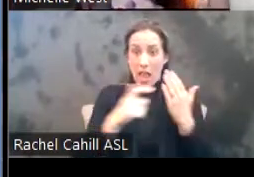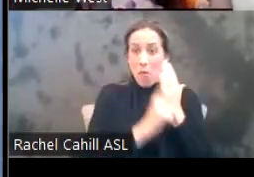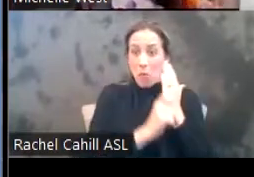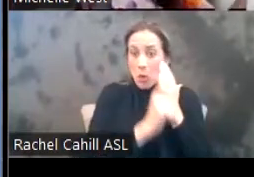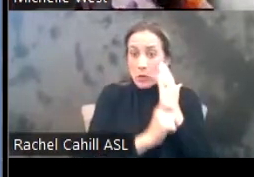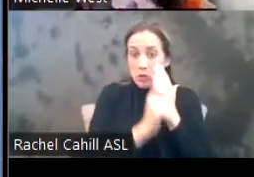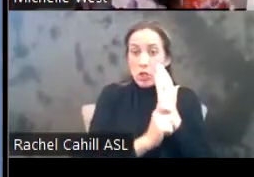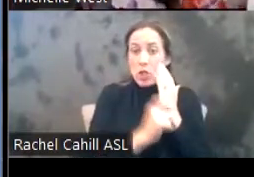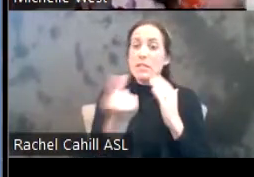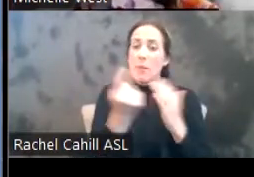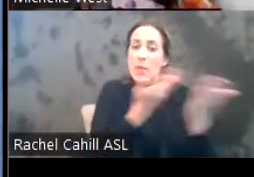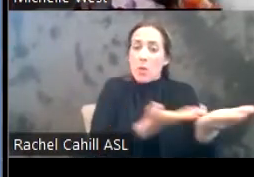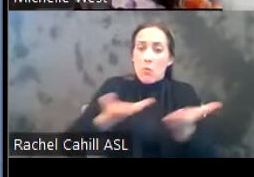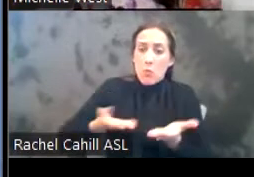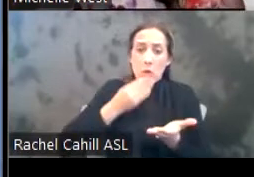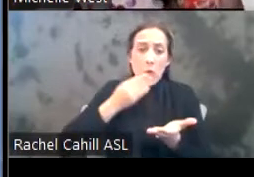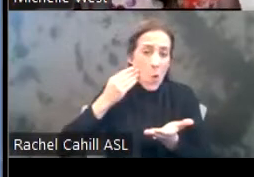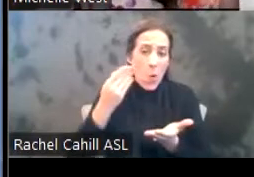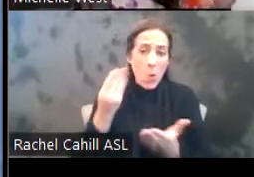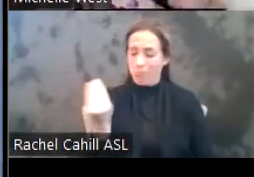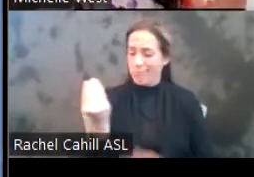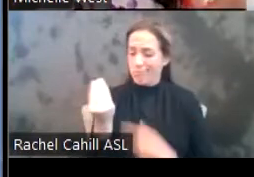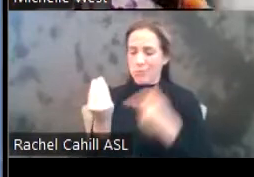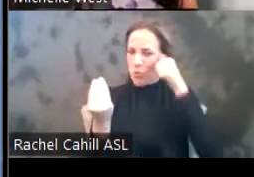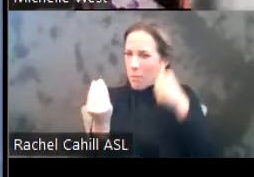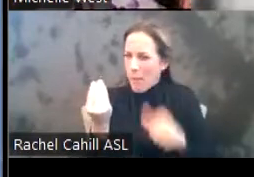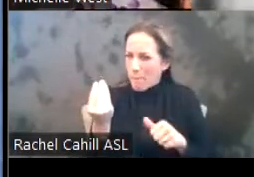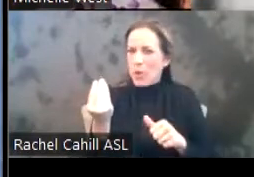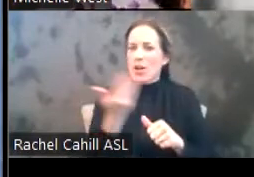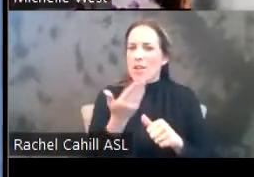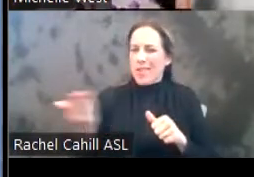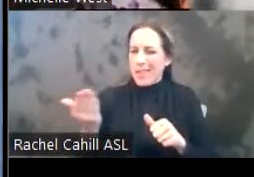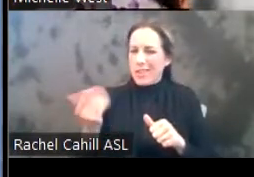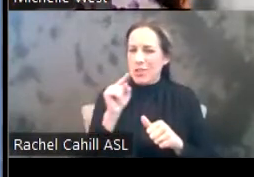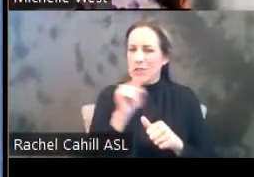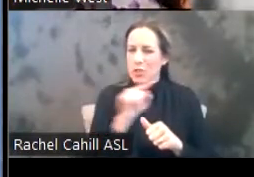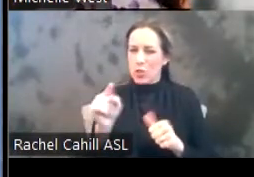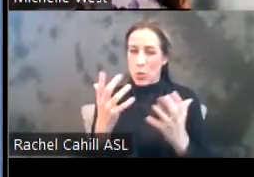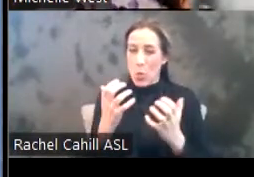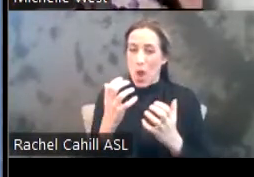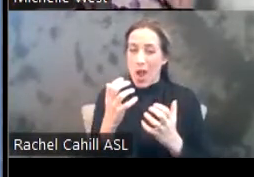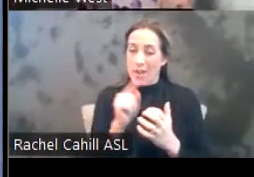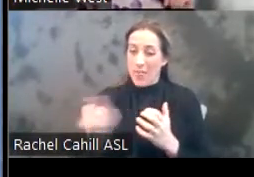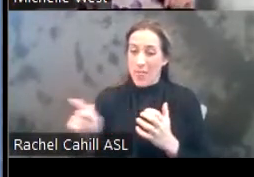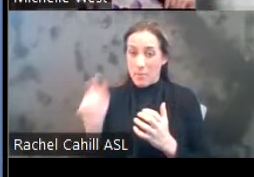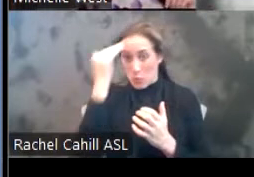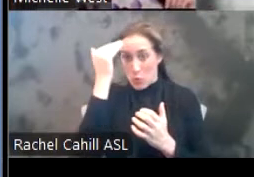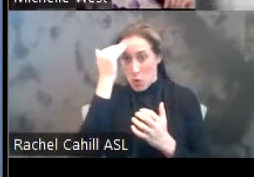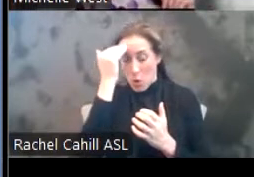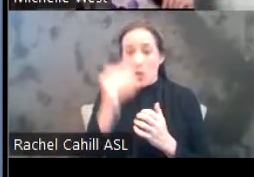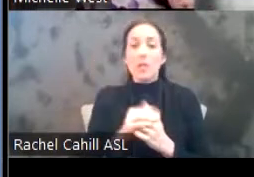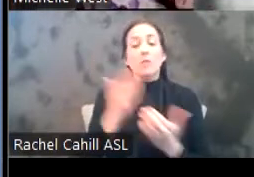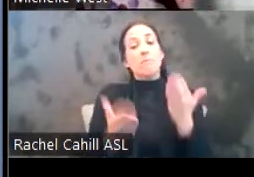can bring home to remember the salient points that you wanted them to know about your program. And for teens, it might